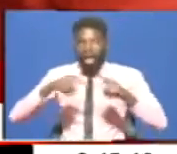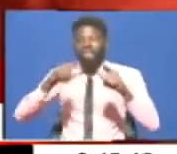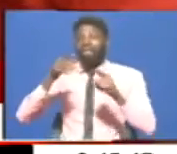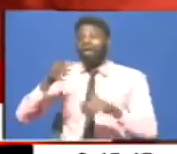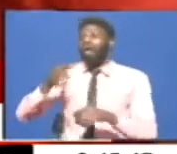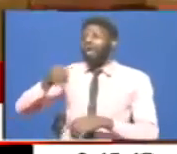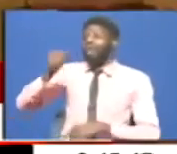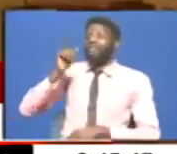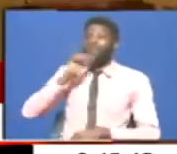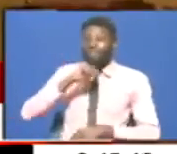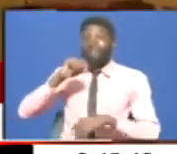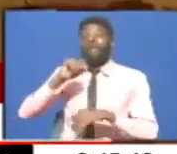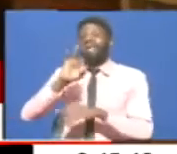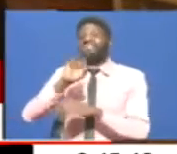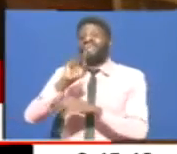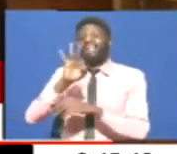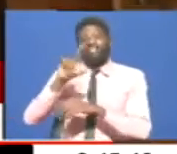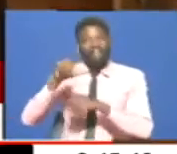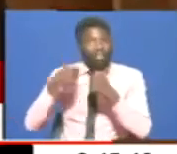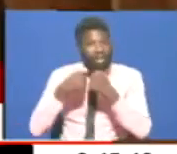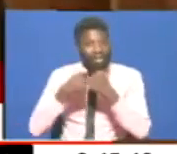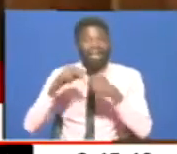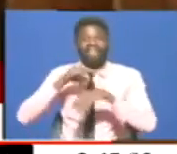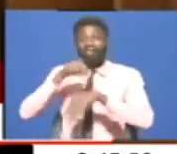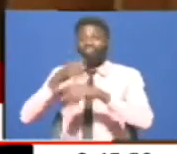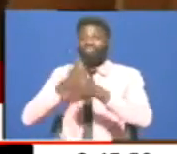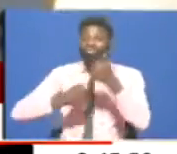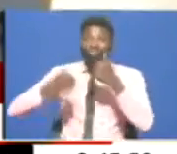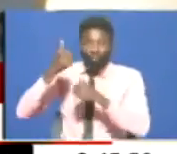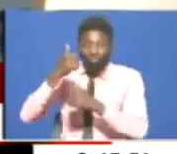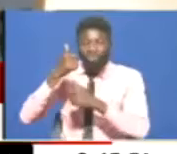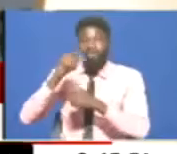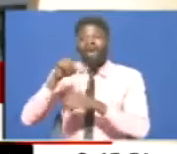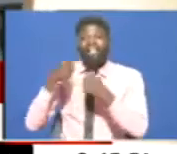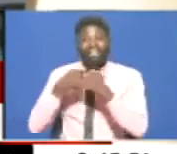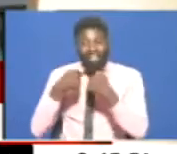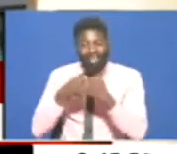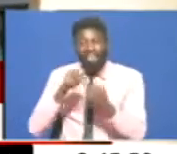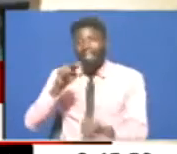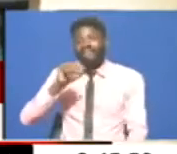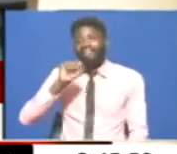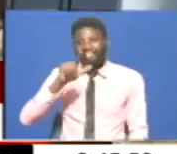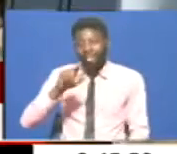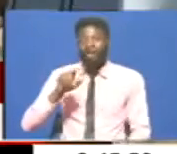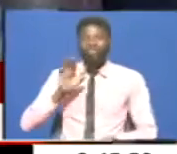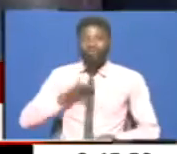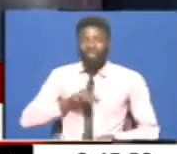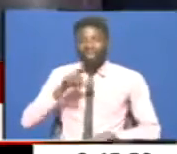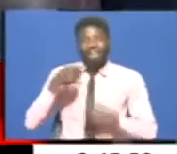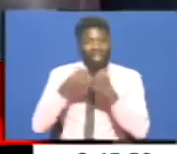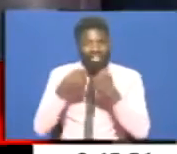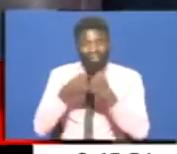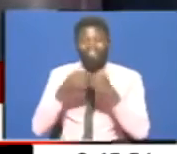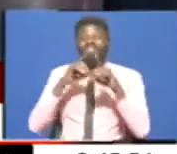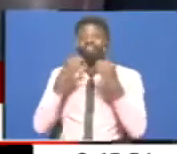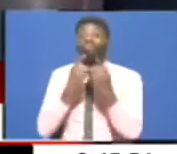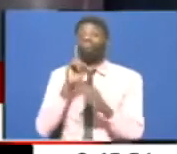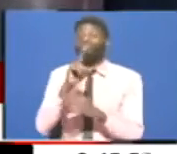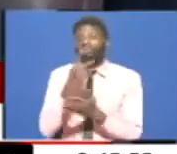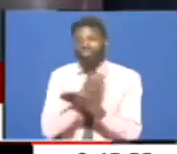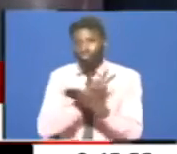Super League NSL, FKF Division 1, Women's Premier League and Women Division 1 for a period of 2 weeks. The decision has